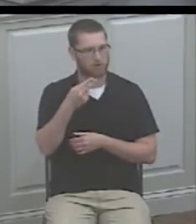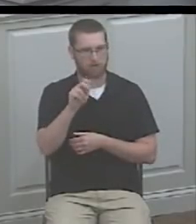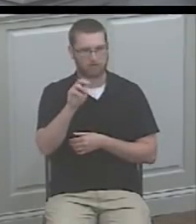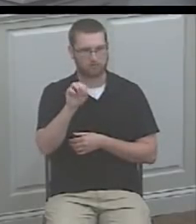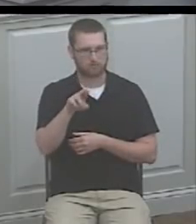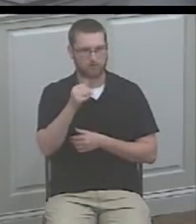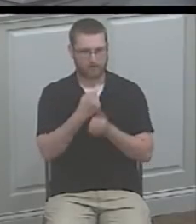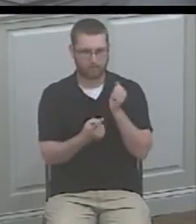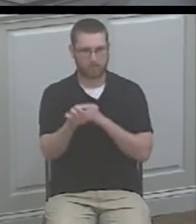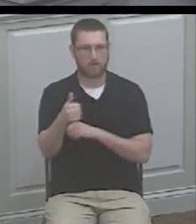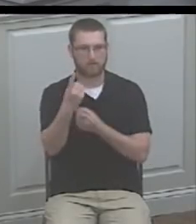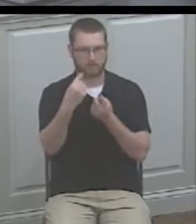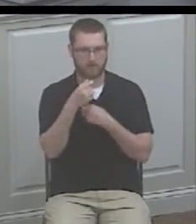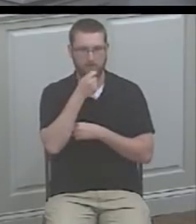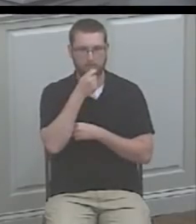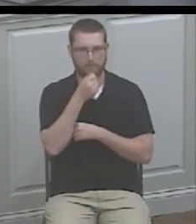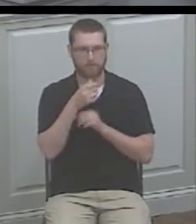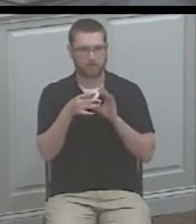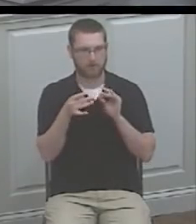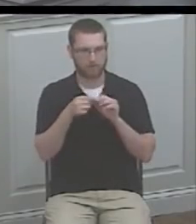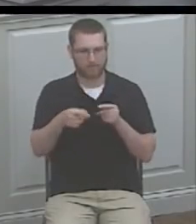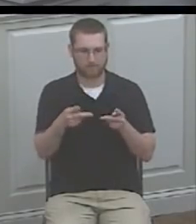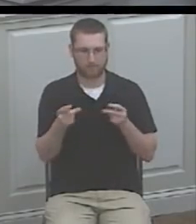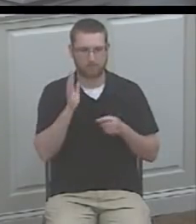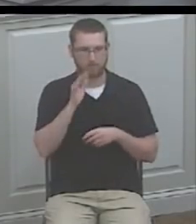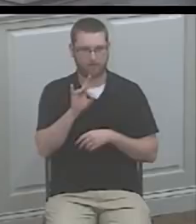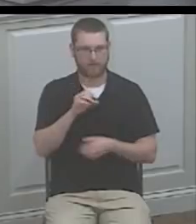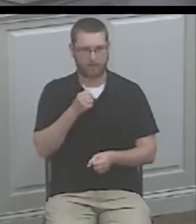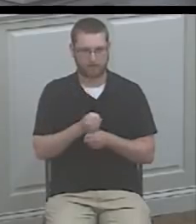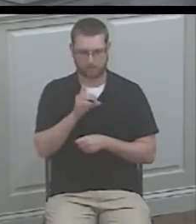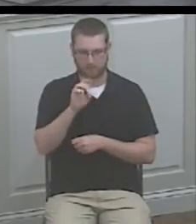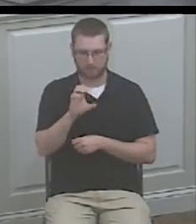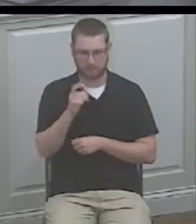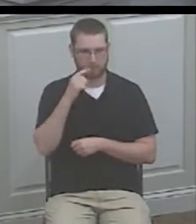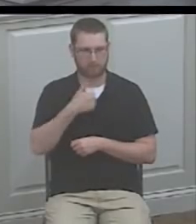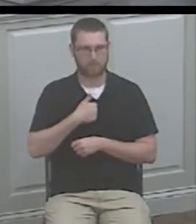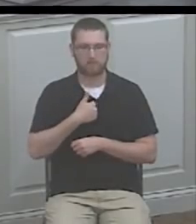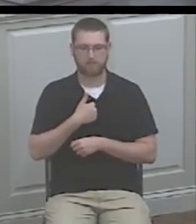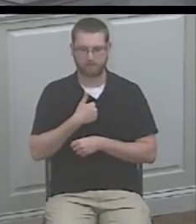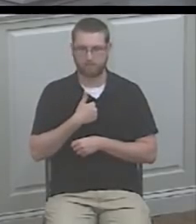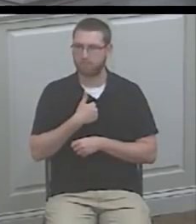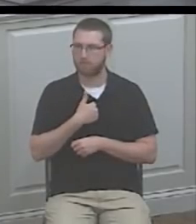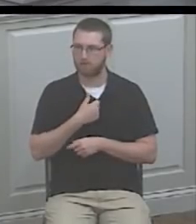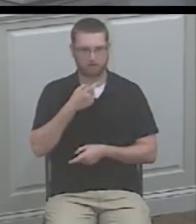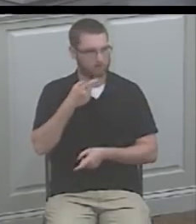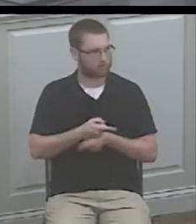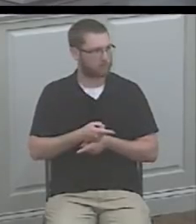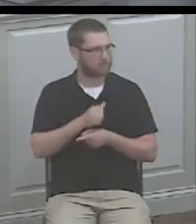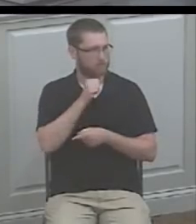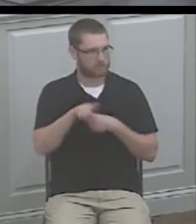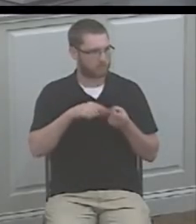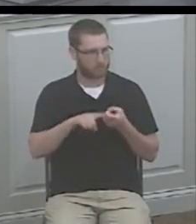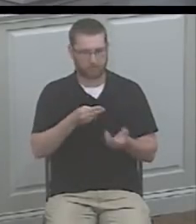microphone. Been at this position, it'll be 8 years in December. And Mr. Hunter, you're right. It never has been about the